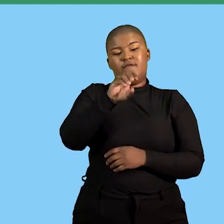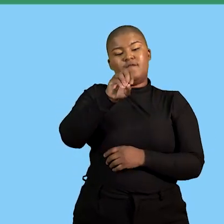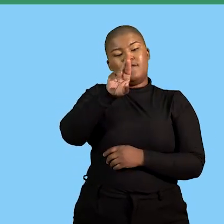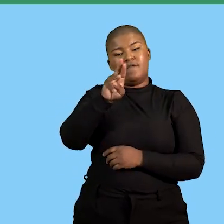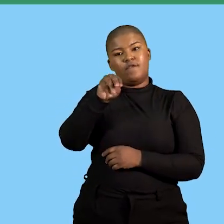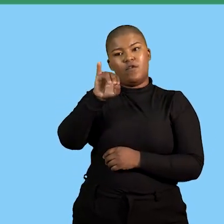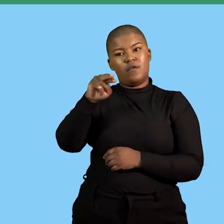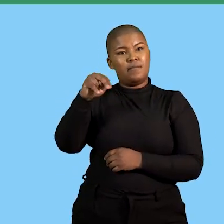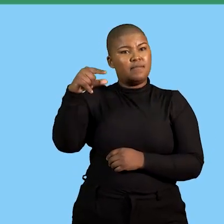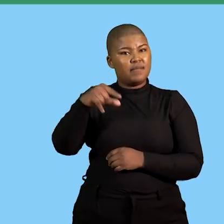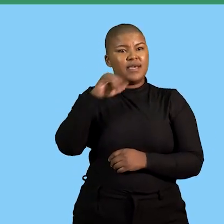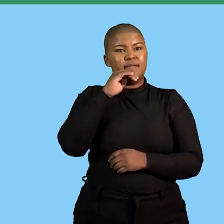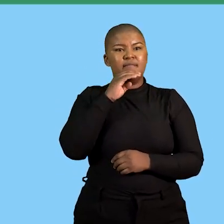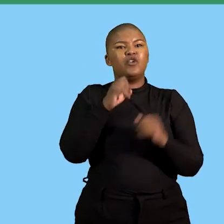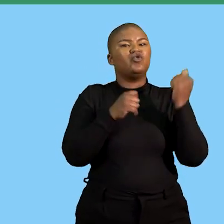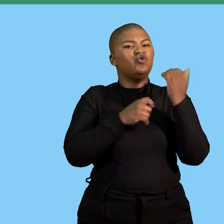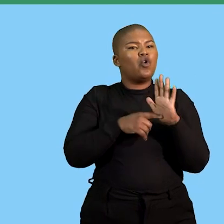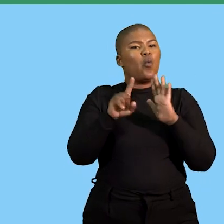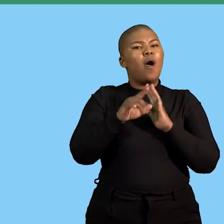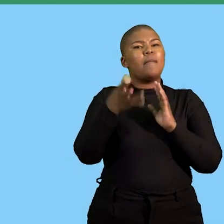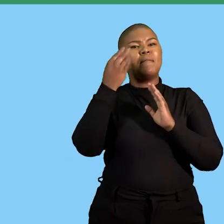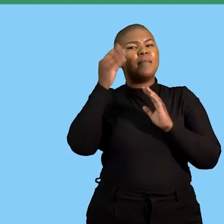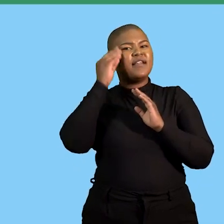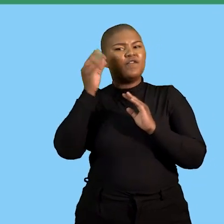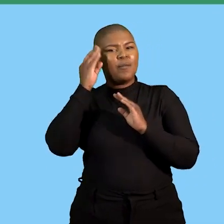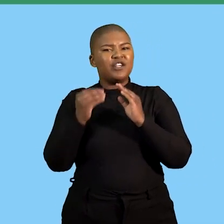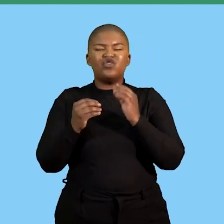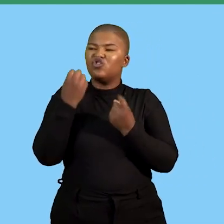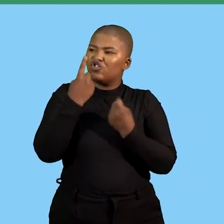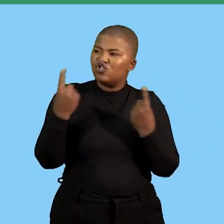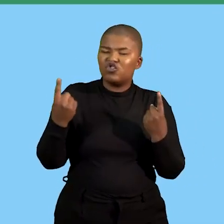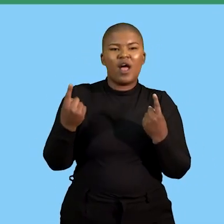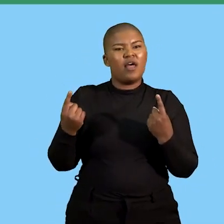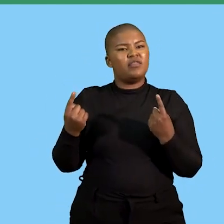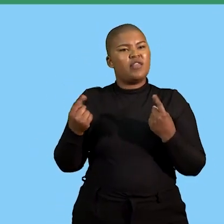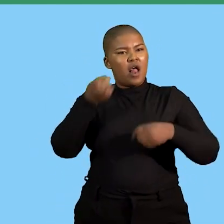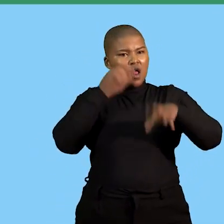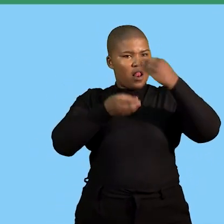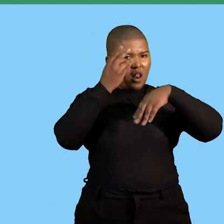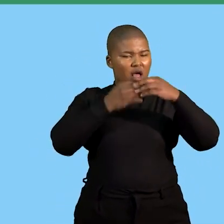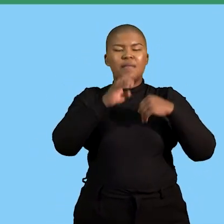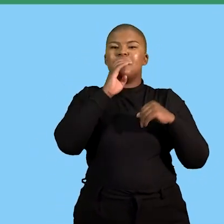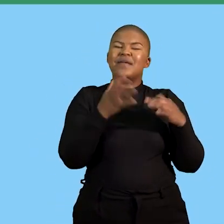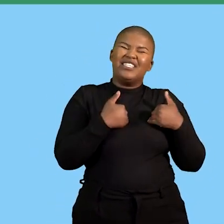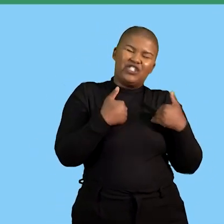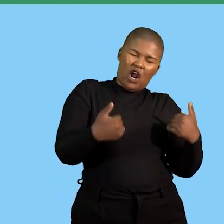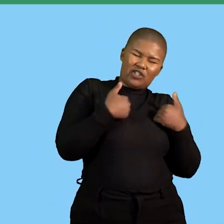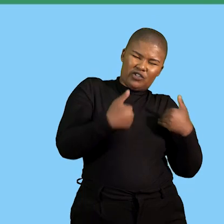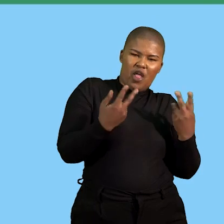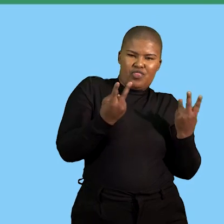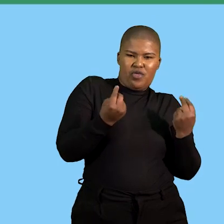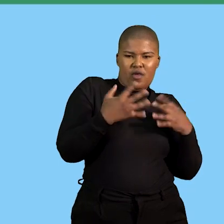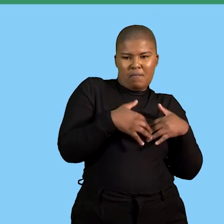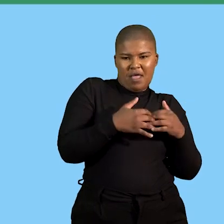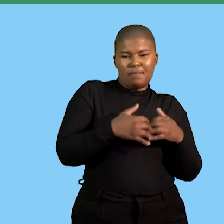information and impressions about each other. That is correct. This is the beginning. This is when the stage is a stage where a